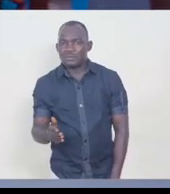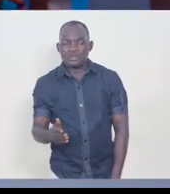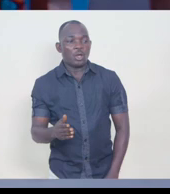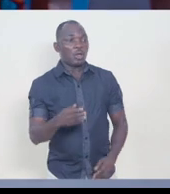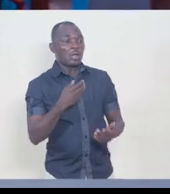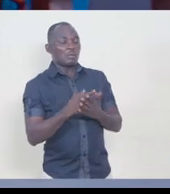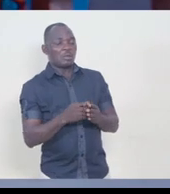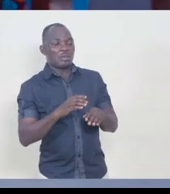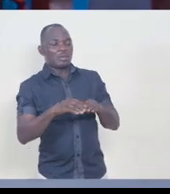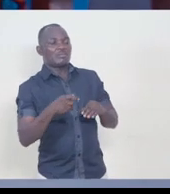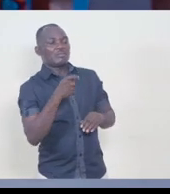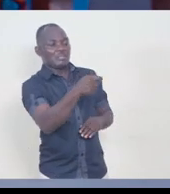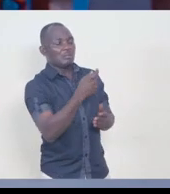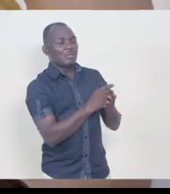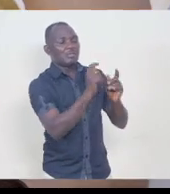So,